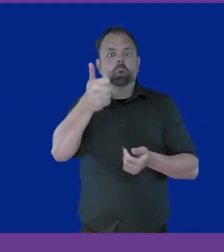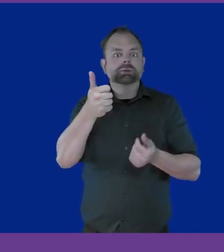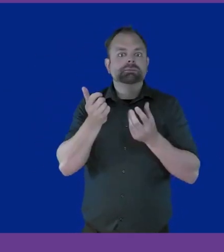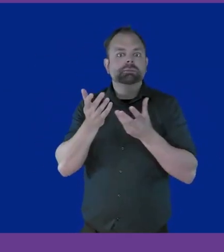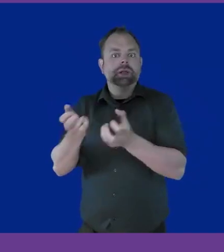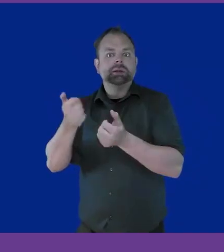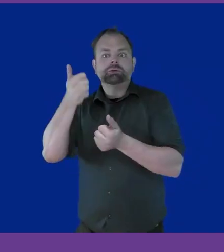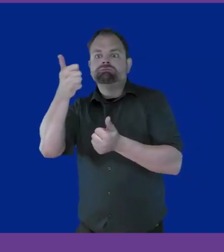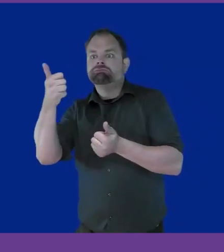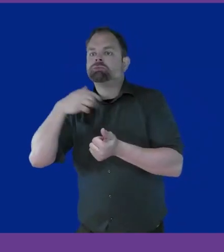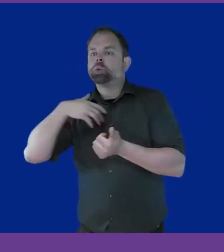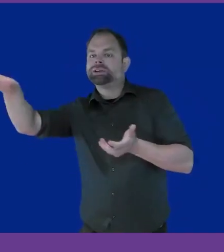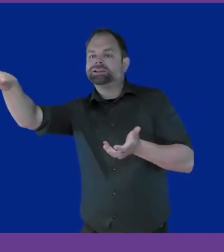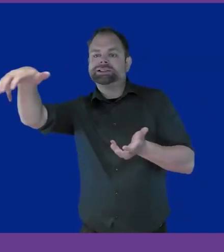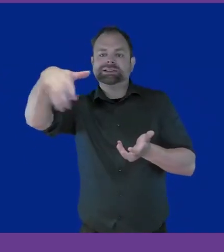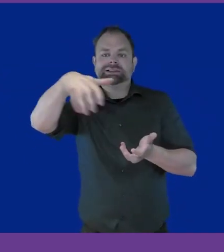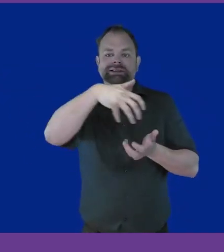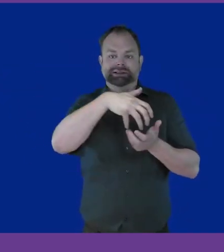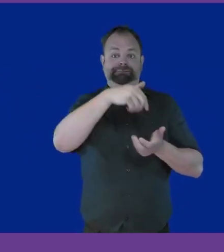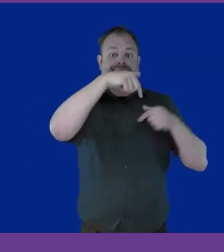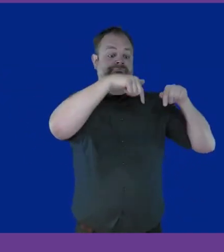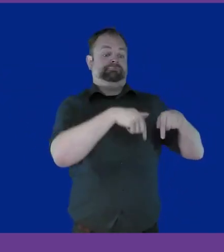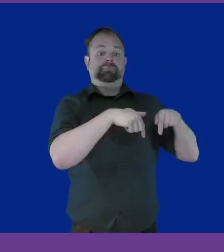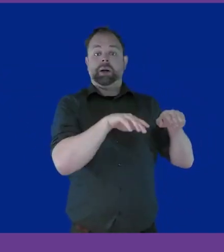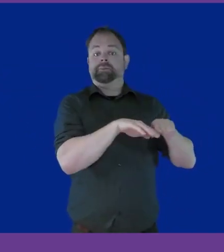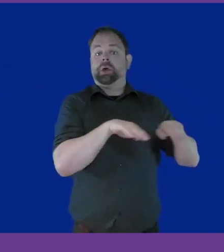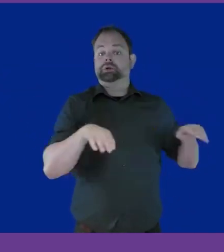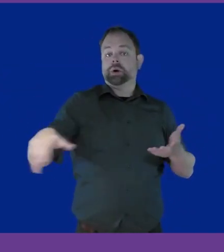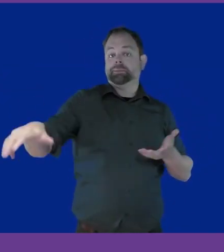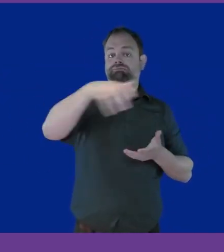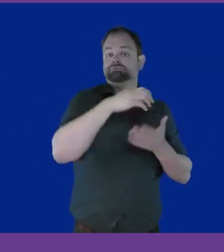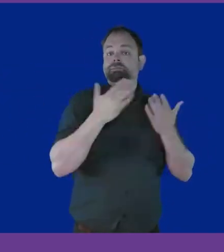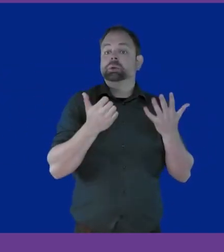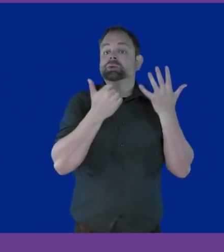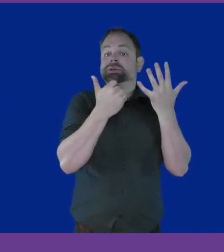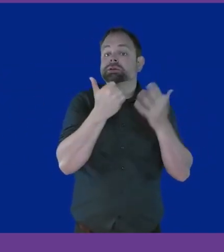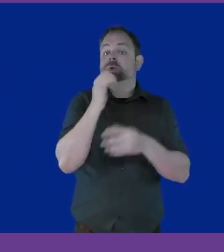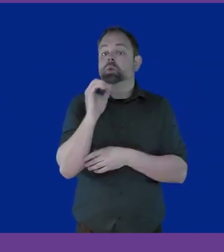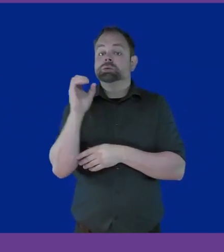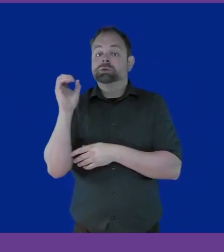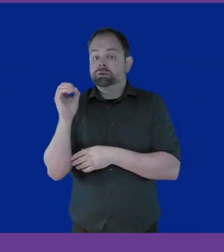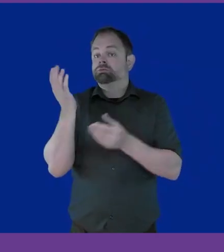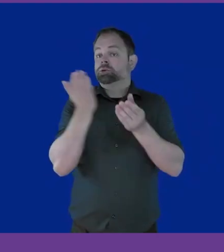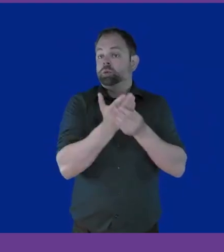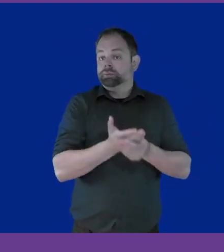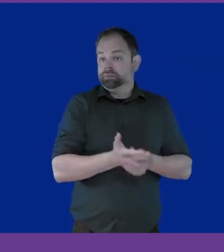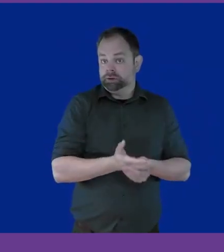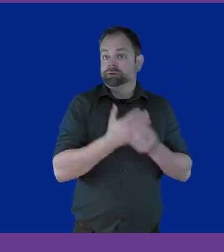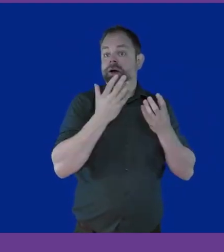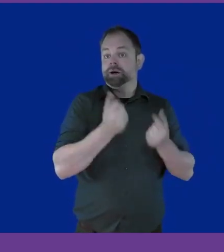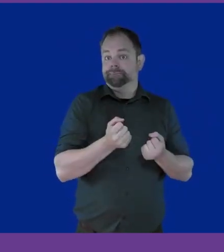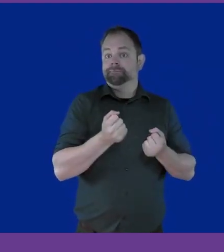the most important activity that we are developing is training the expert, training